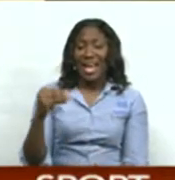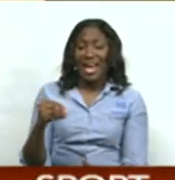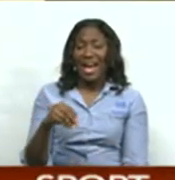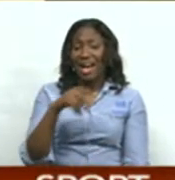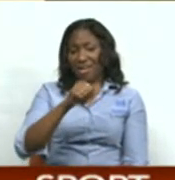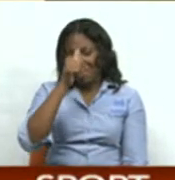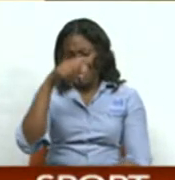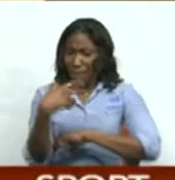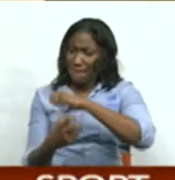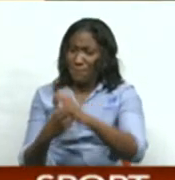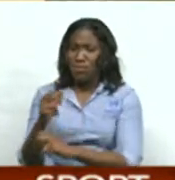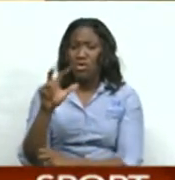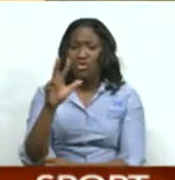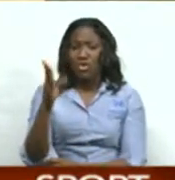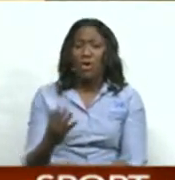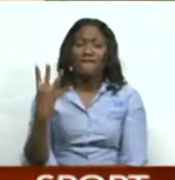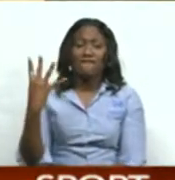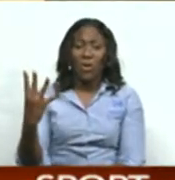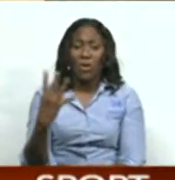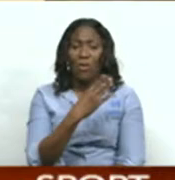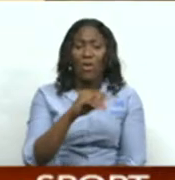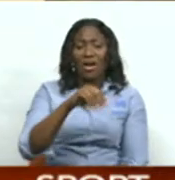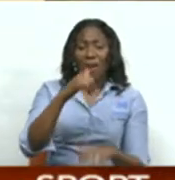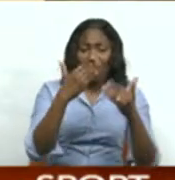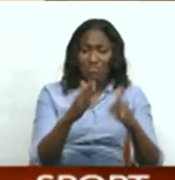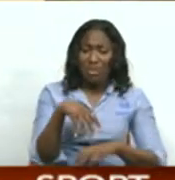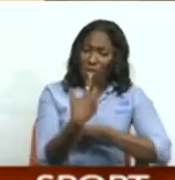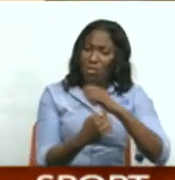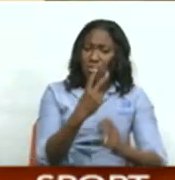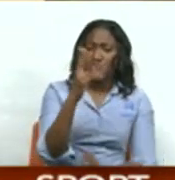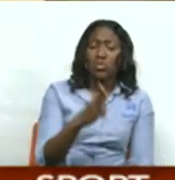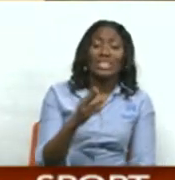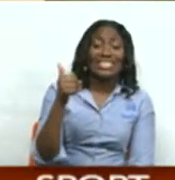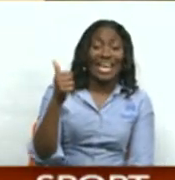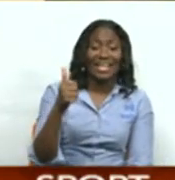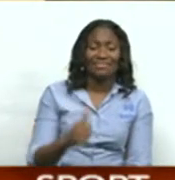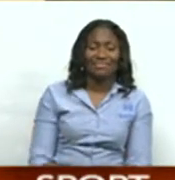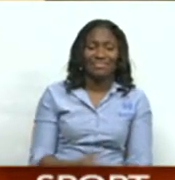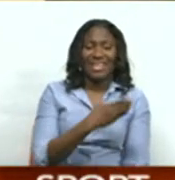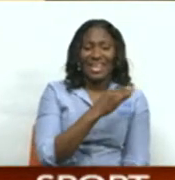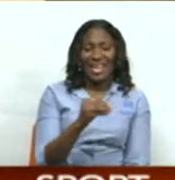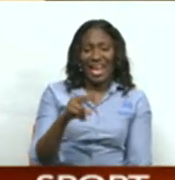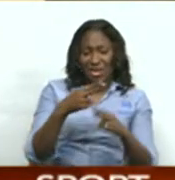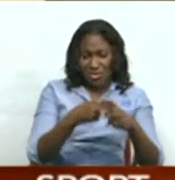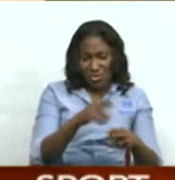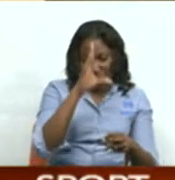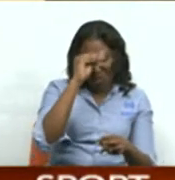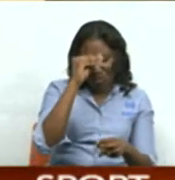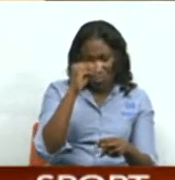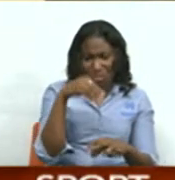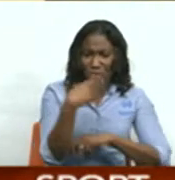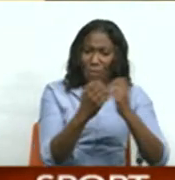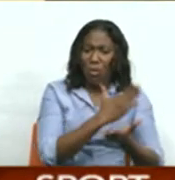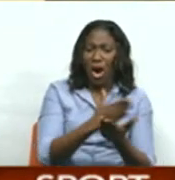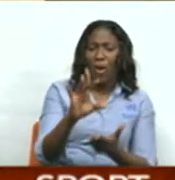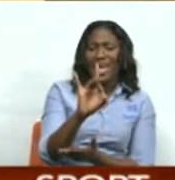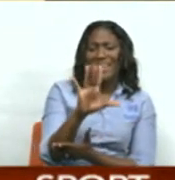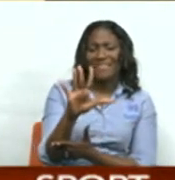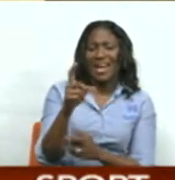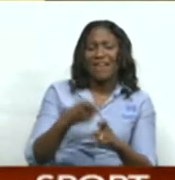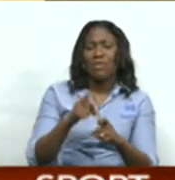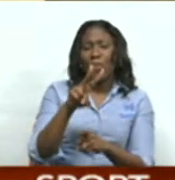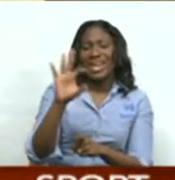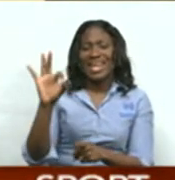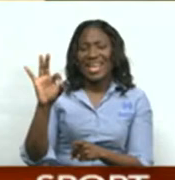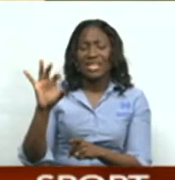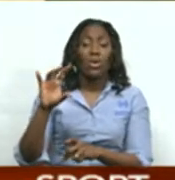Rupalal took 3-4 and Alexander Chase took 2-10 as Vishnu Boys were bowled out for 85 in 28